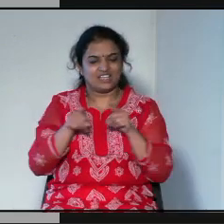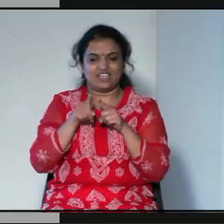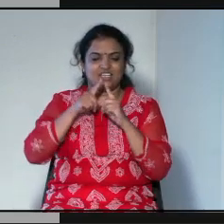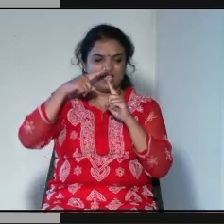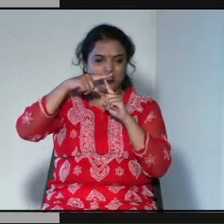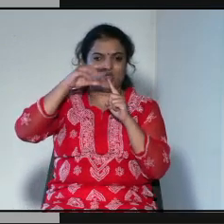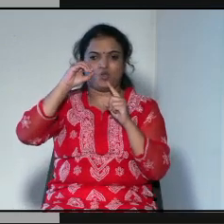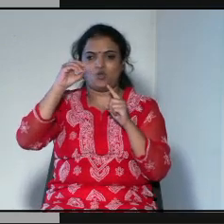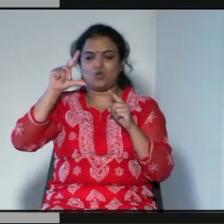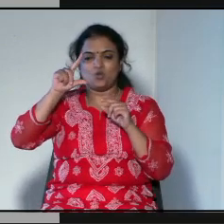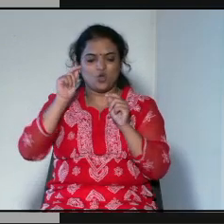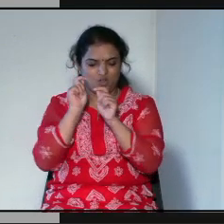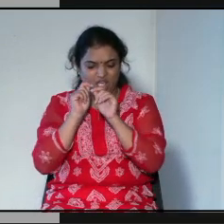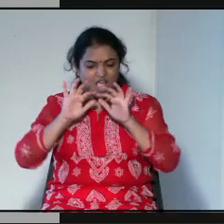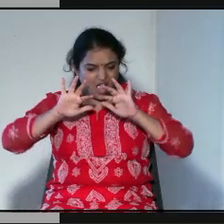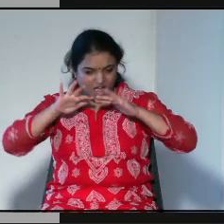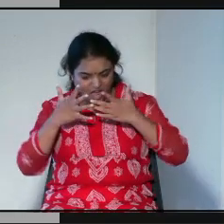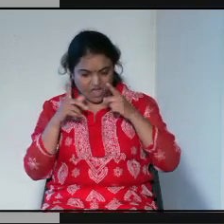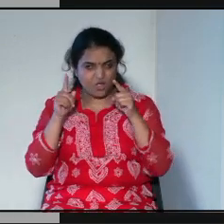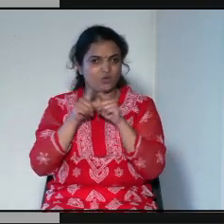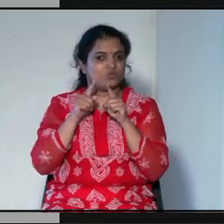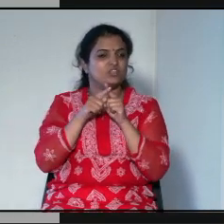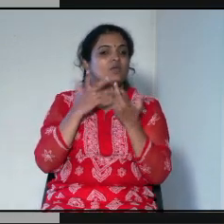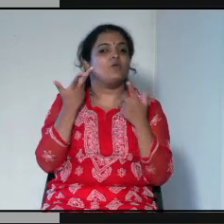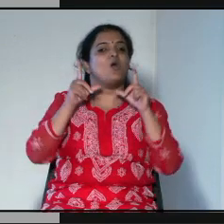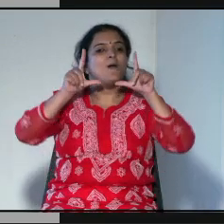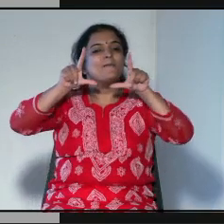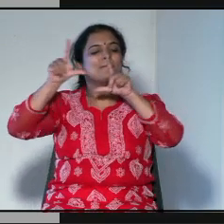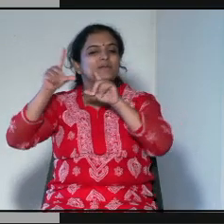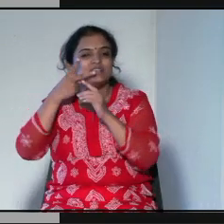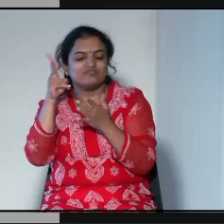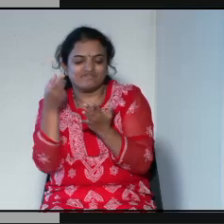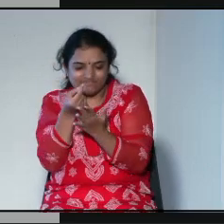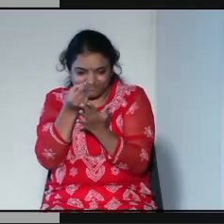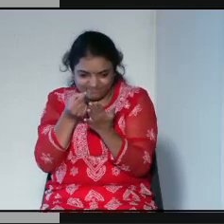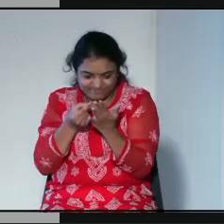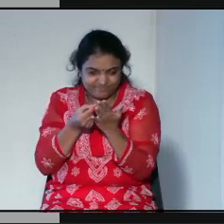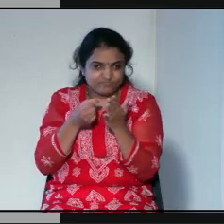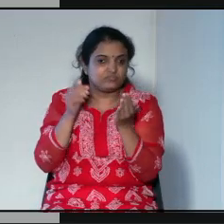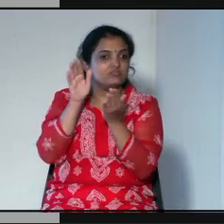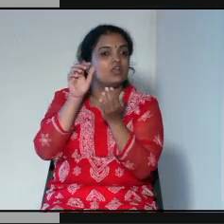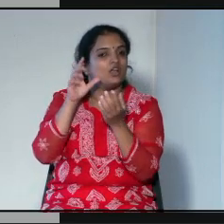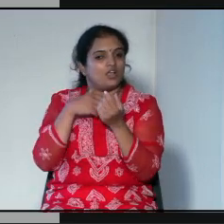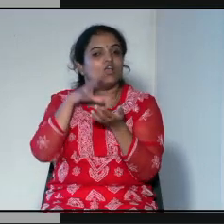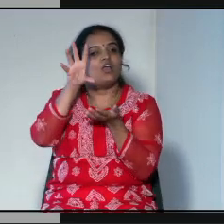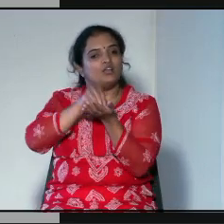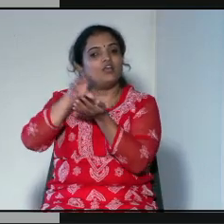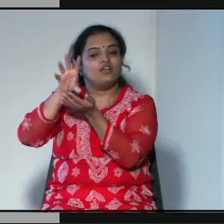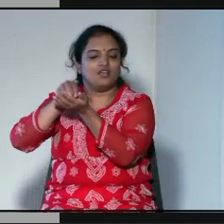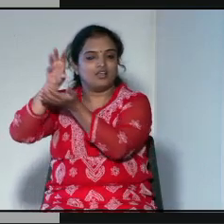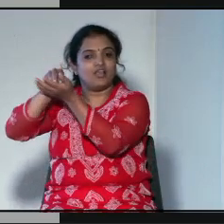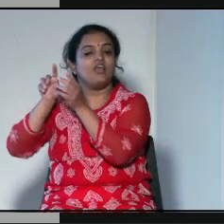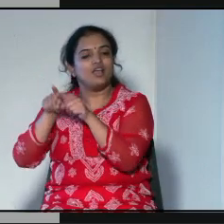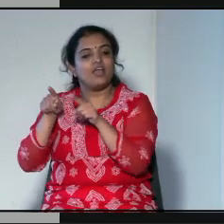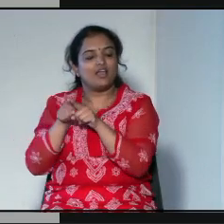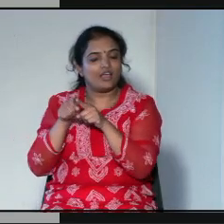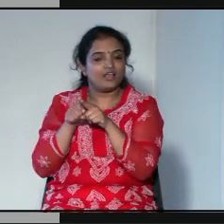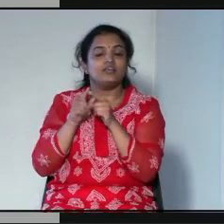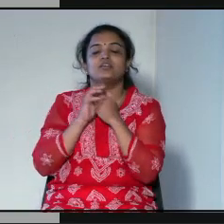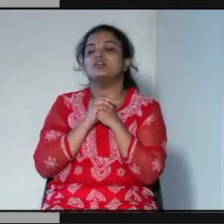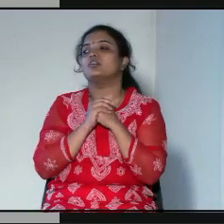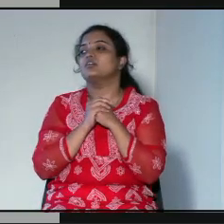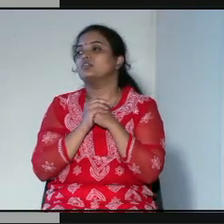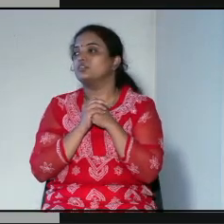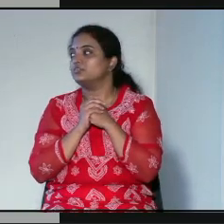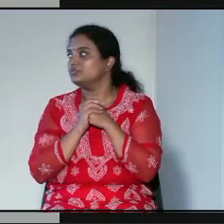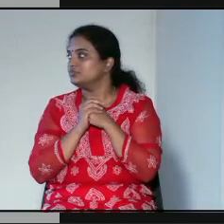photographs. She mentioned how photography was not an apposite tool because of the darkness of the area, so she preferred drawing, and